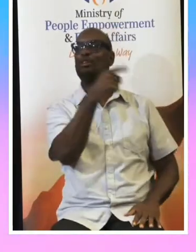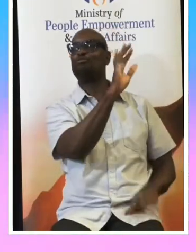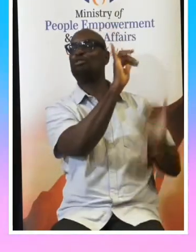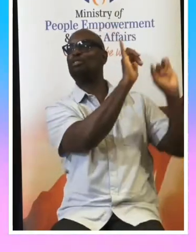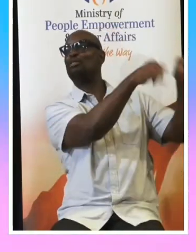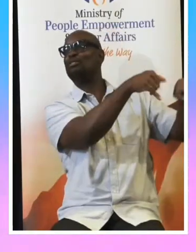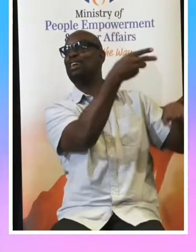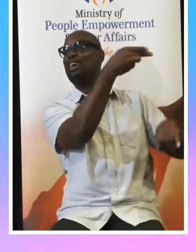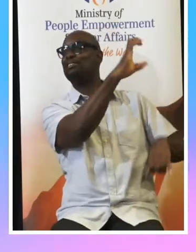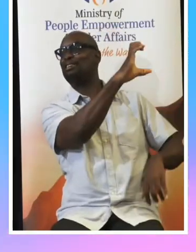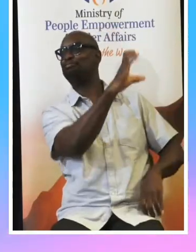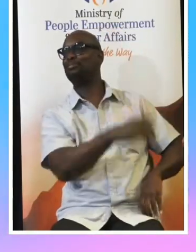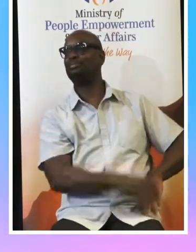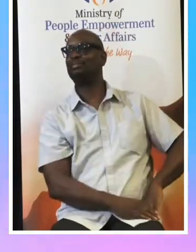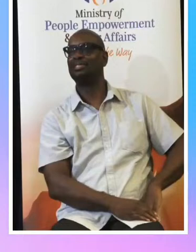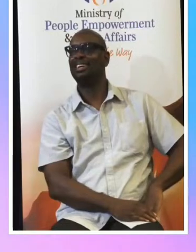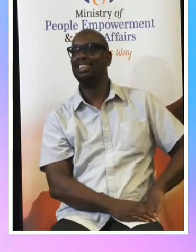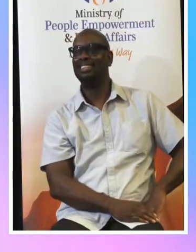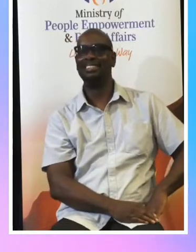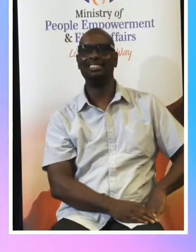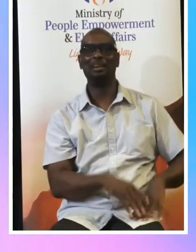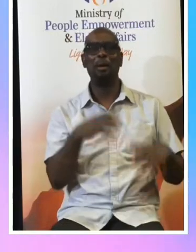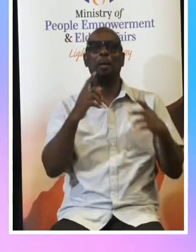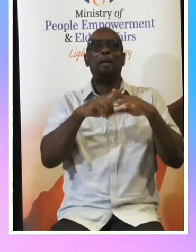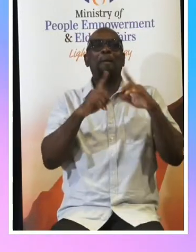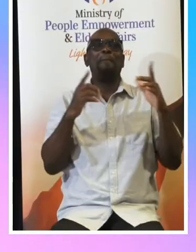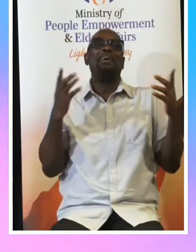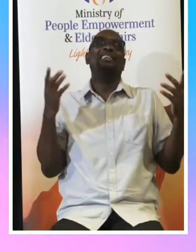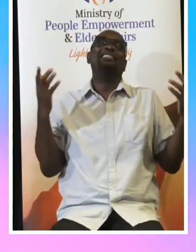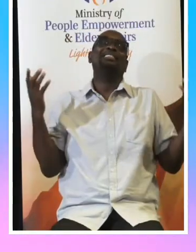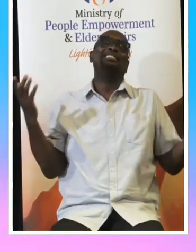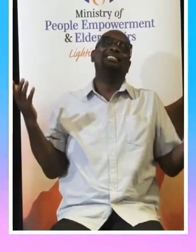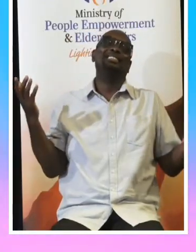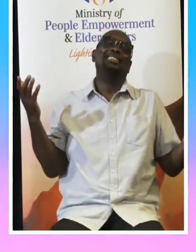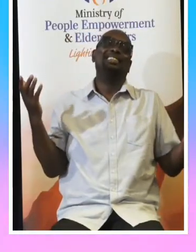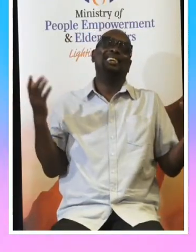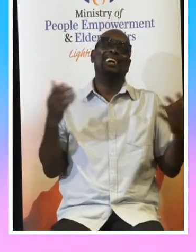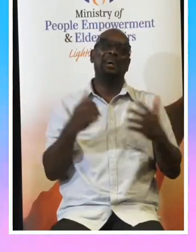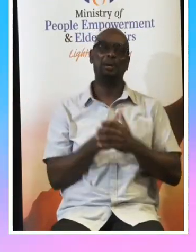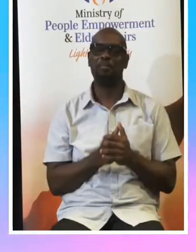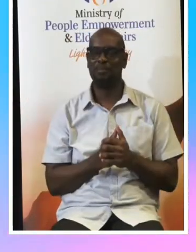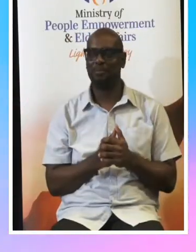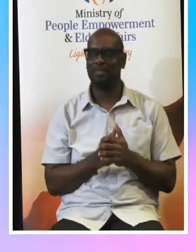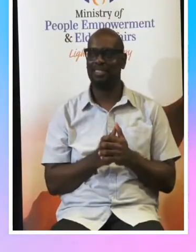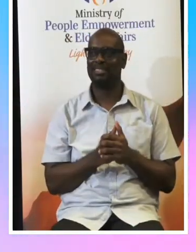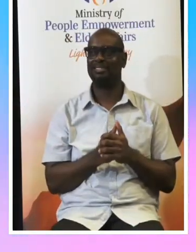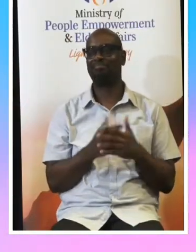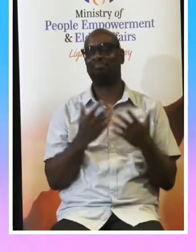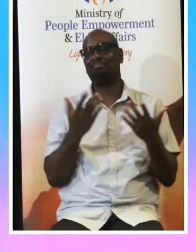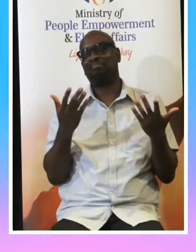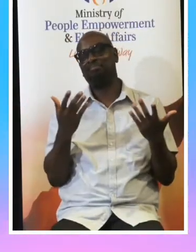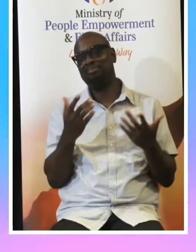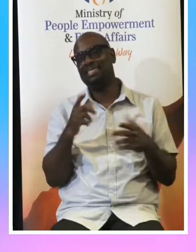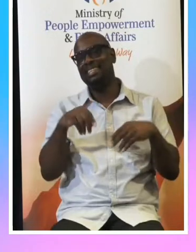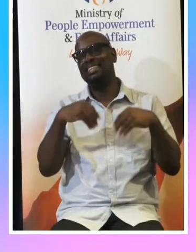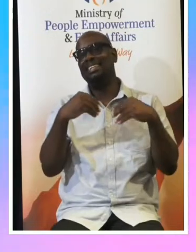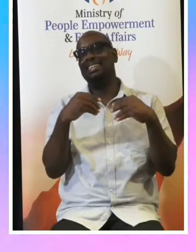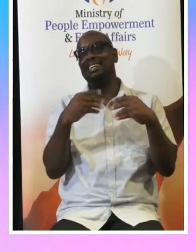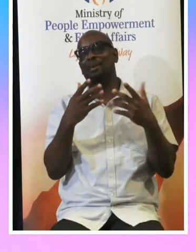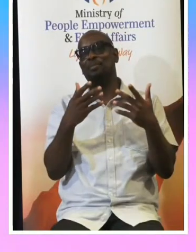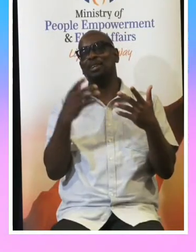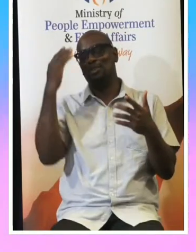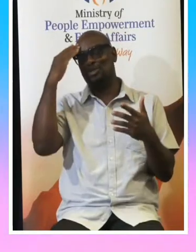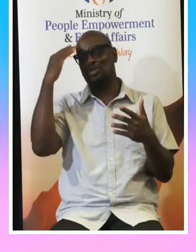though. Not in my time. So we give credit for being the school that led the way in terms